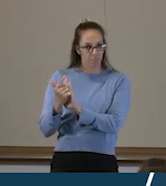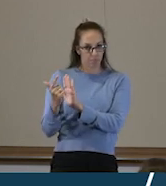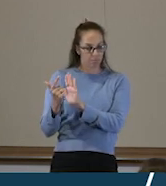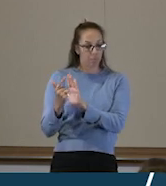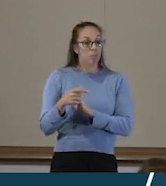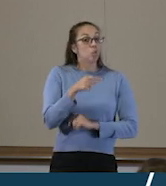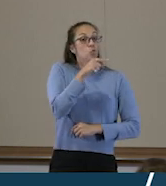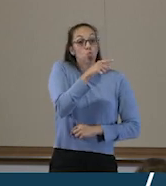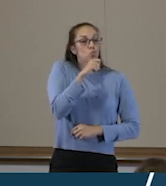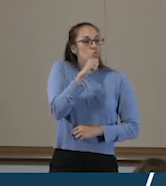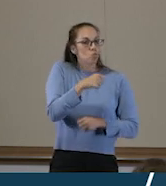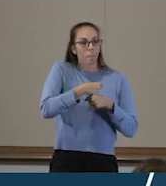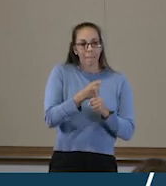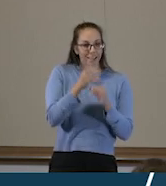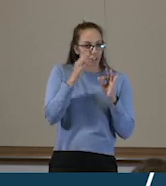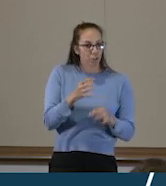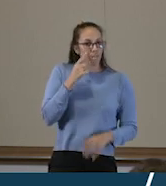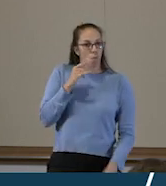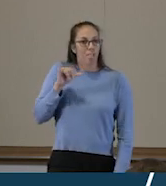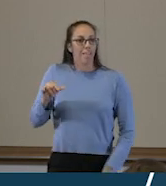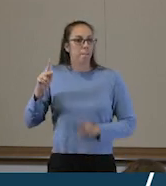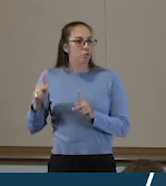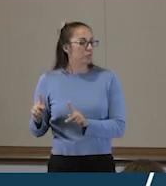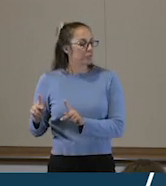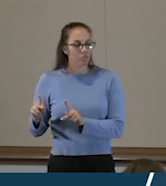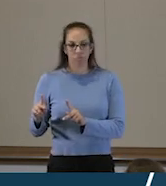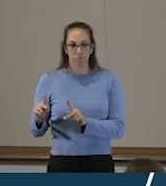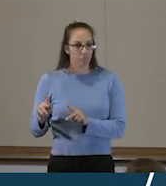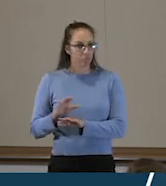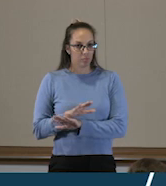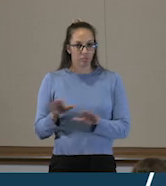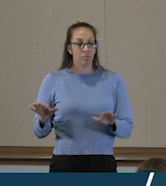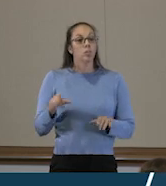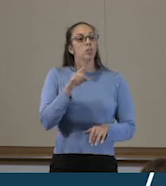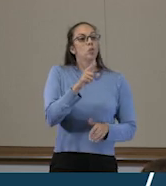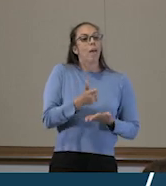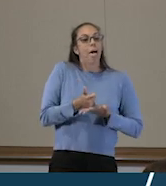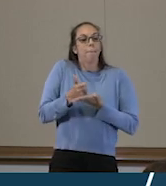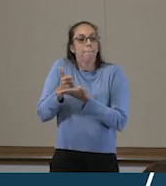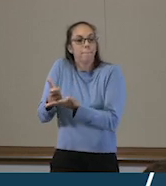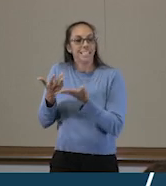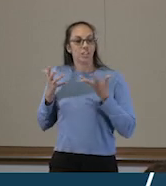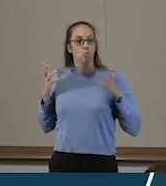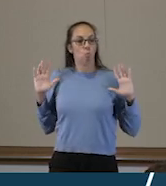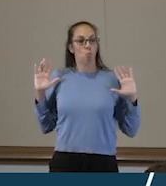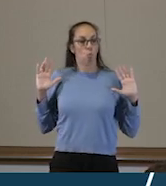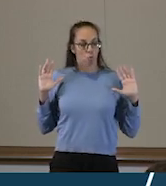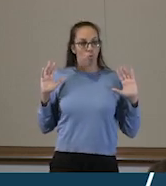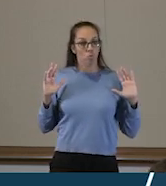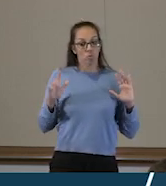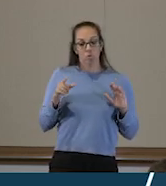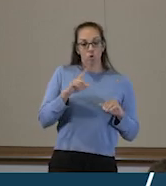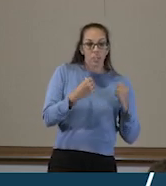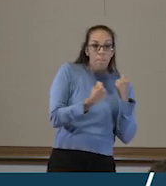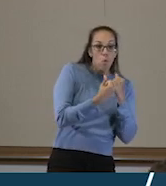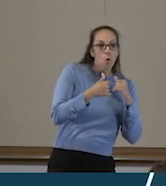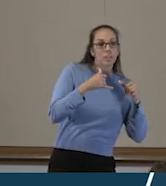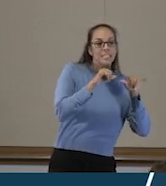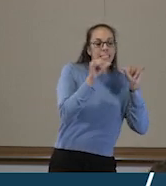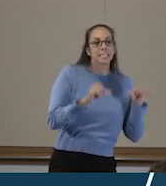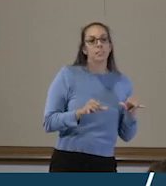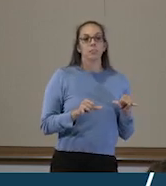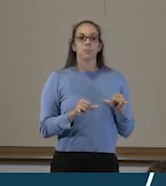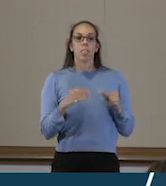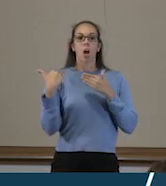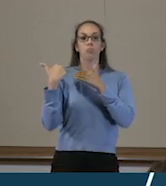not making decisions for the individual with a disability. You are simply helping them. You're their support system, their rock, the people